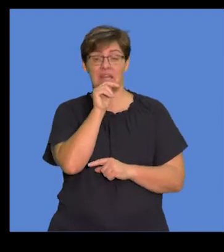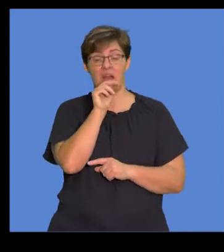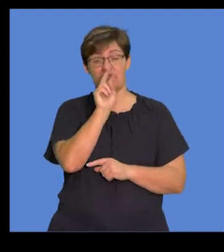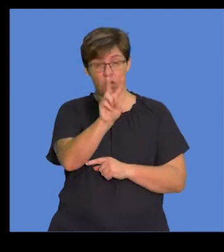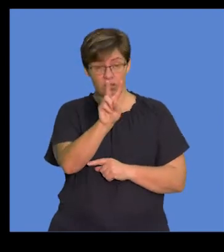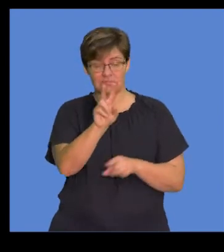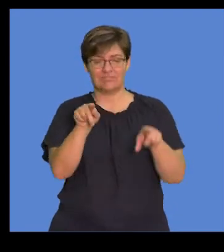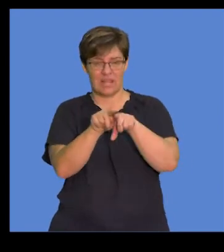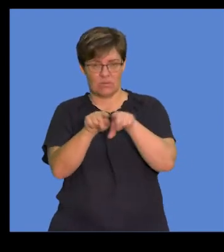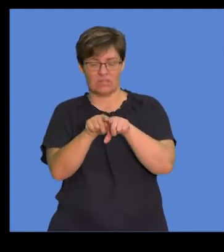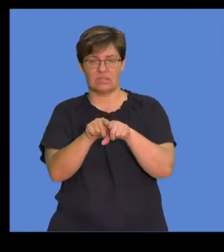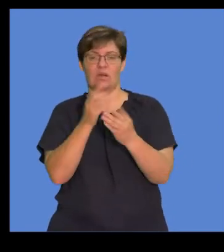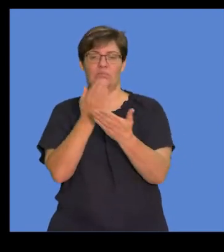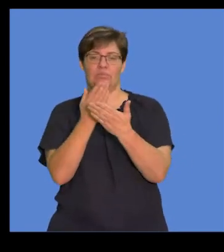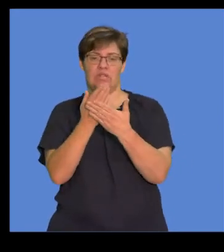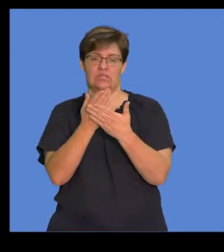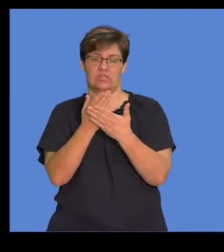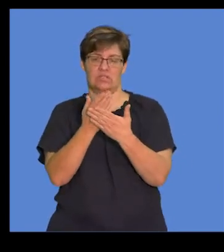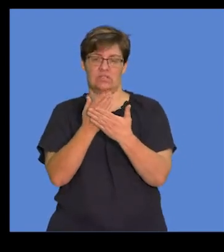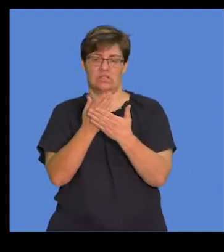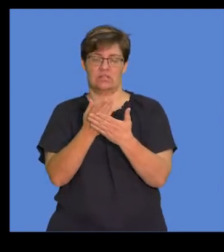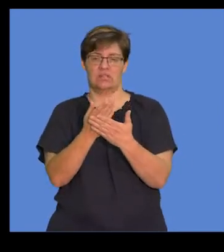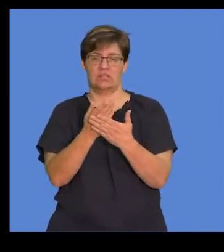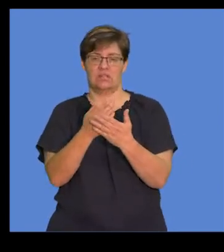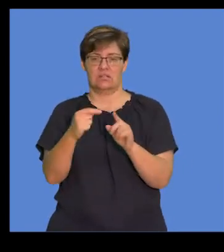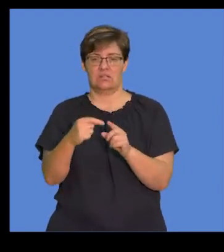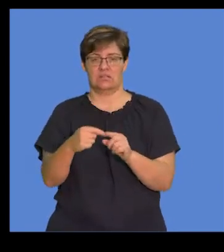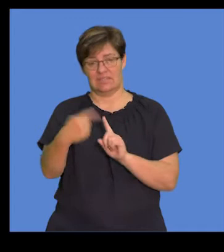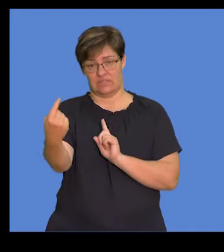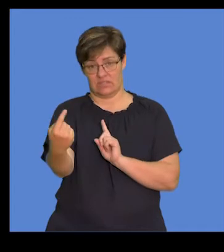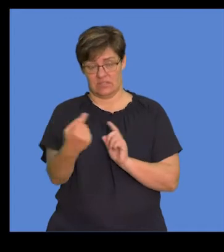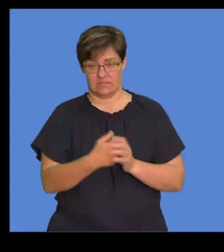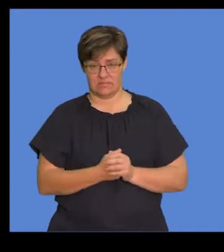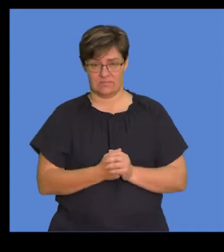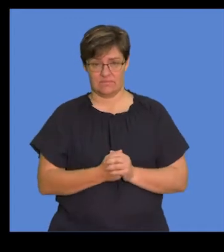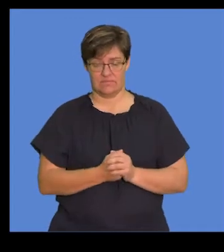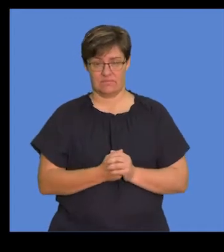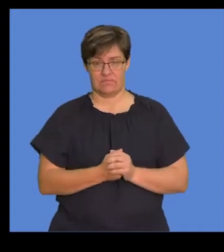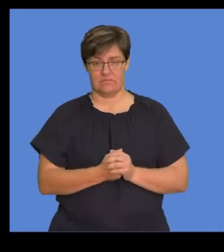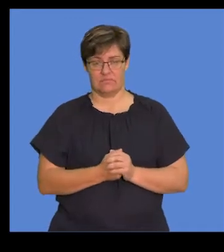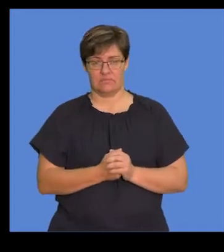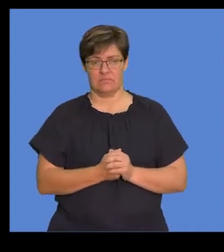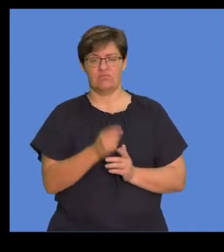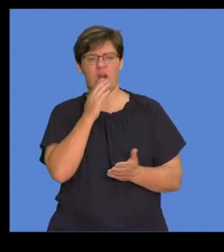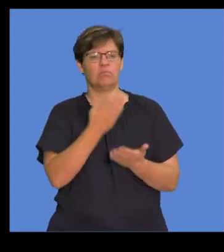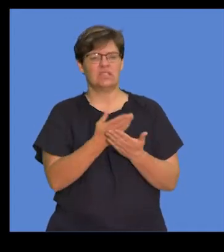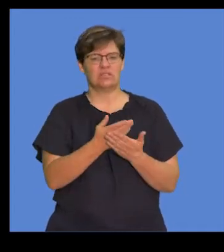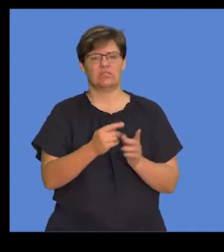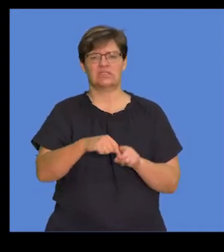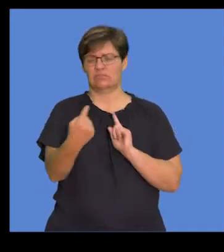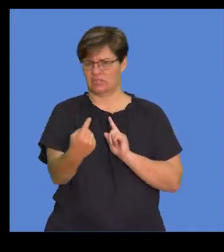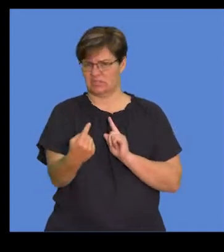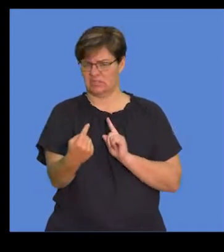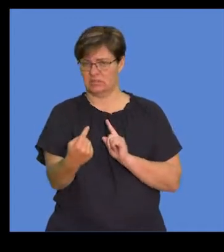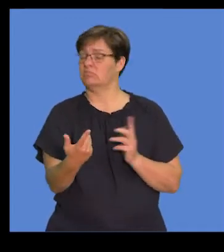This has to do with potential difference. This has to do with potential difference, okay? So when we